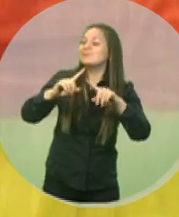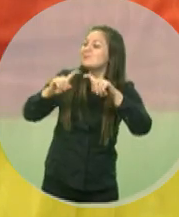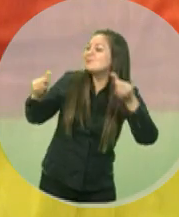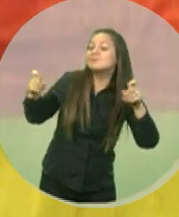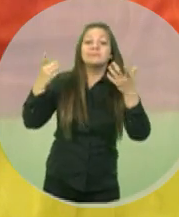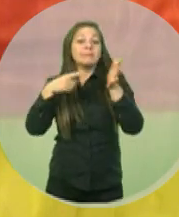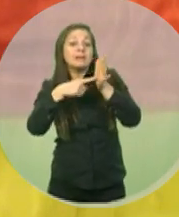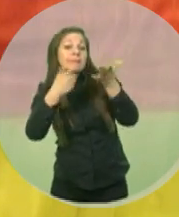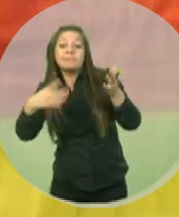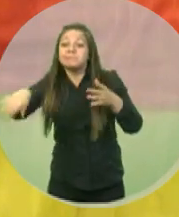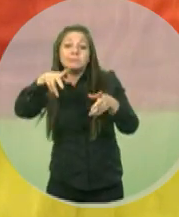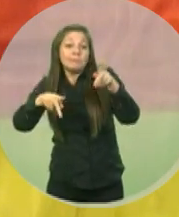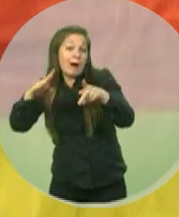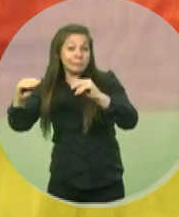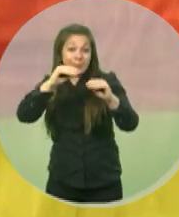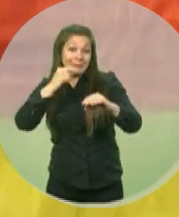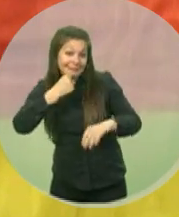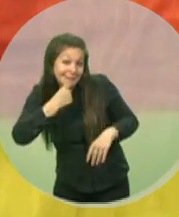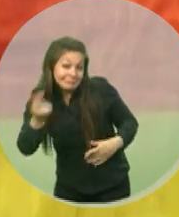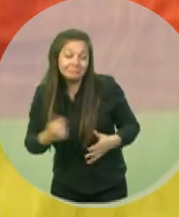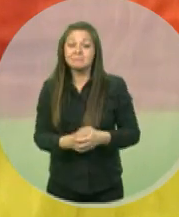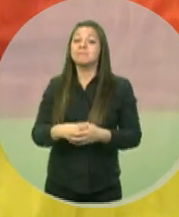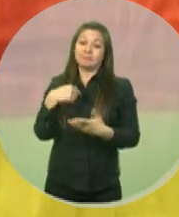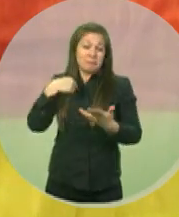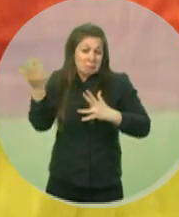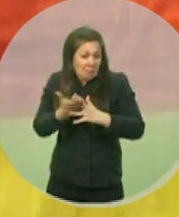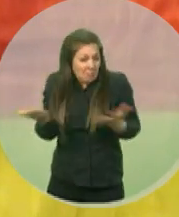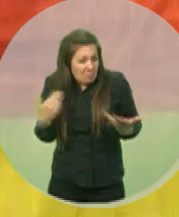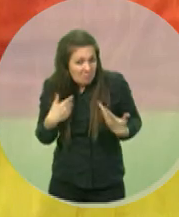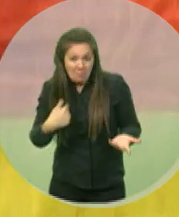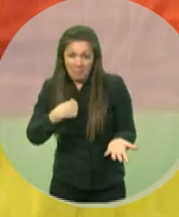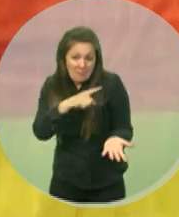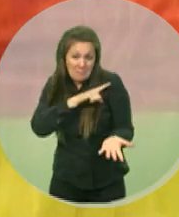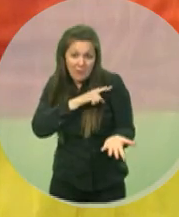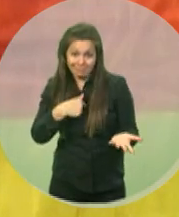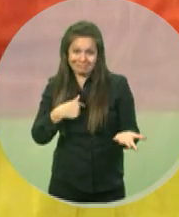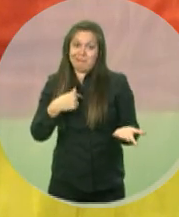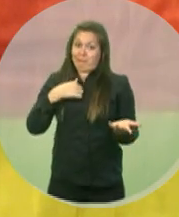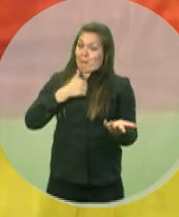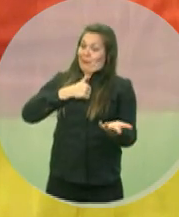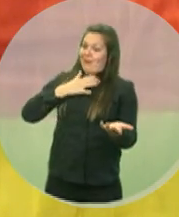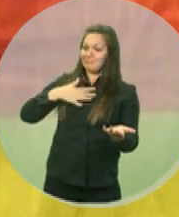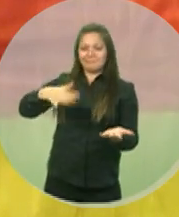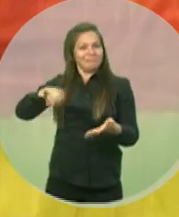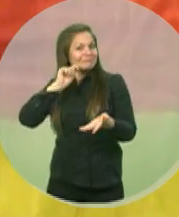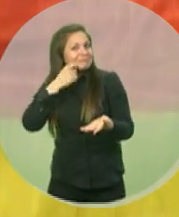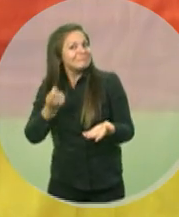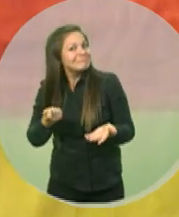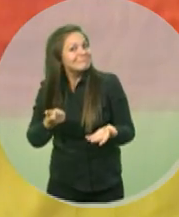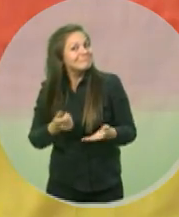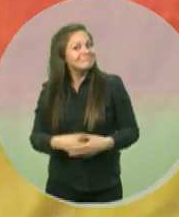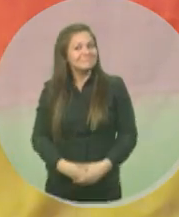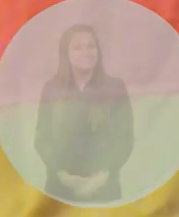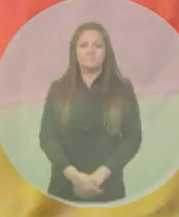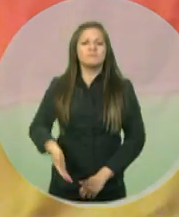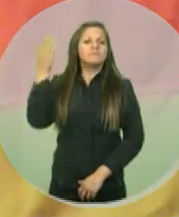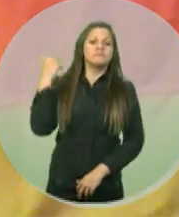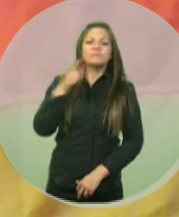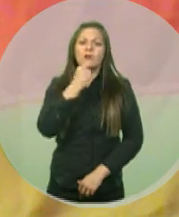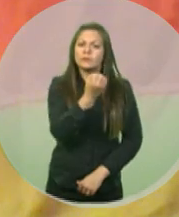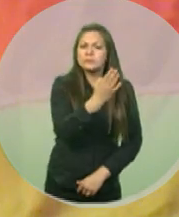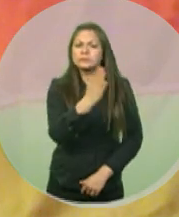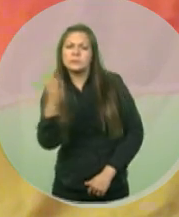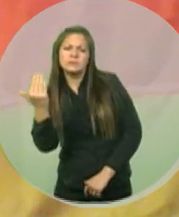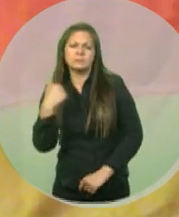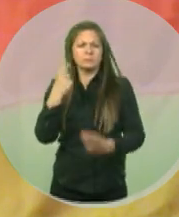rumors, certain people were gay, and I wasn't really scared by it. I always thought they were the cool ones, actually. I remember being